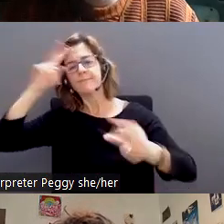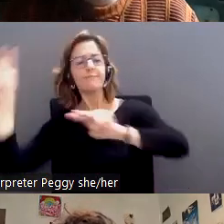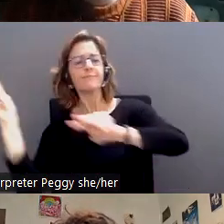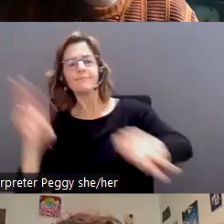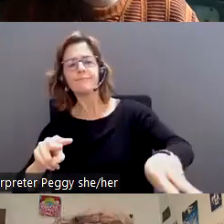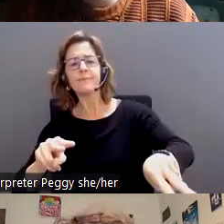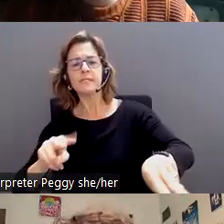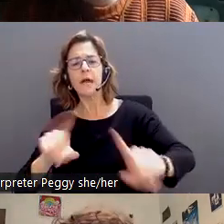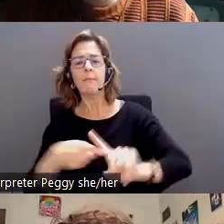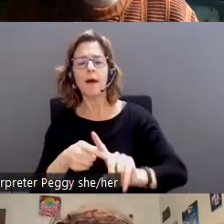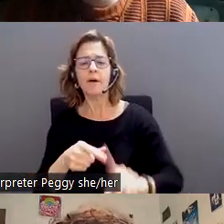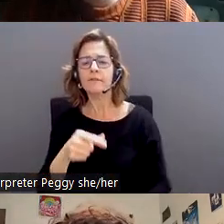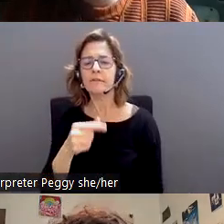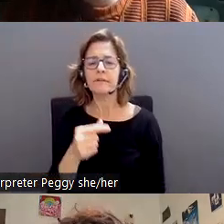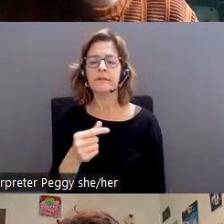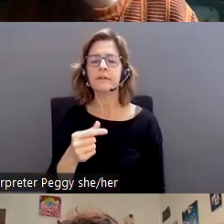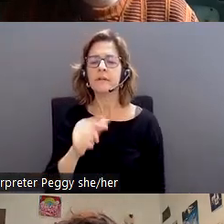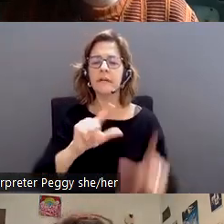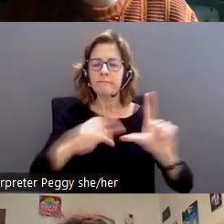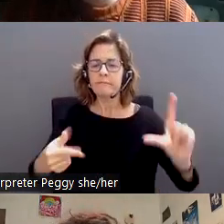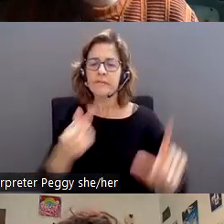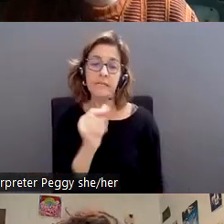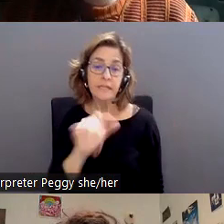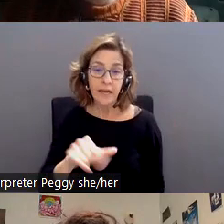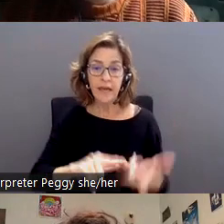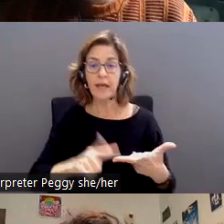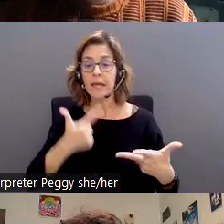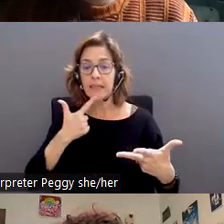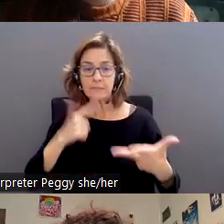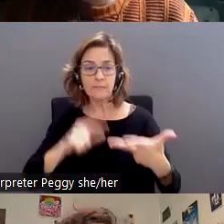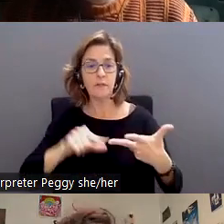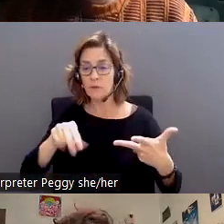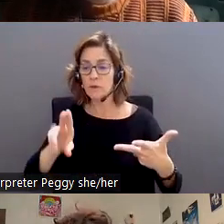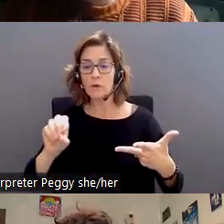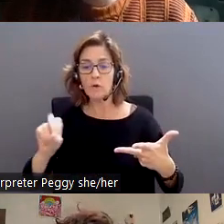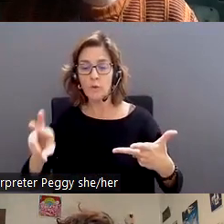their perceptions of folks based on appearance, based on,